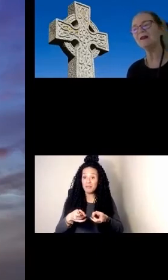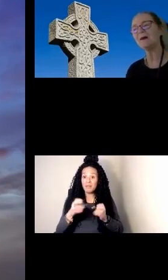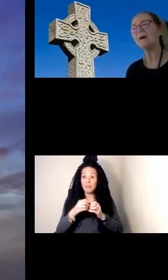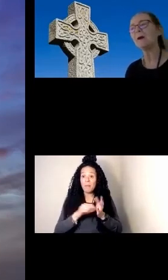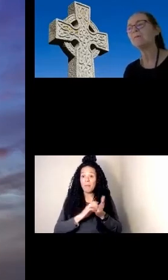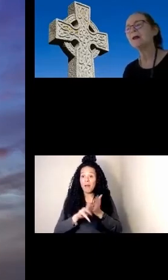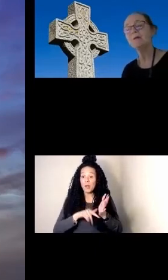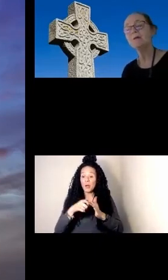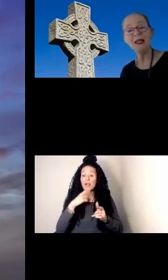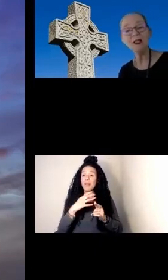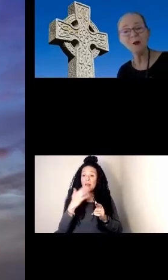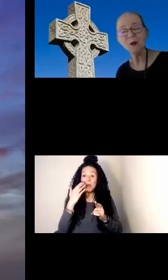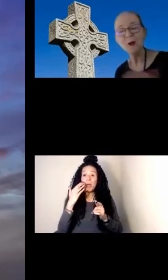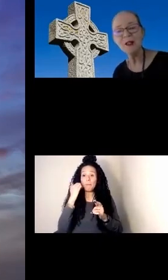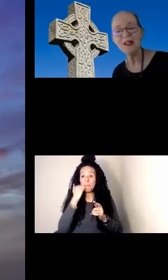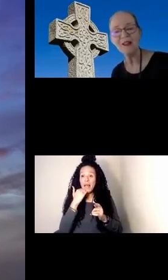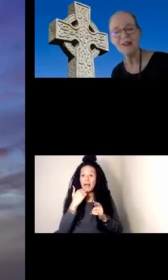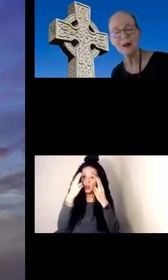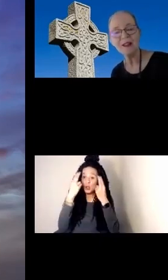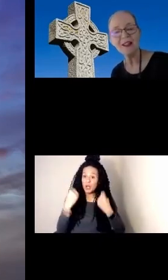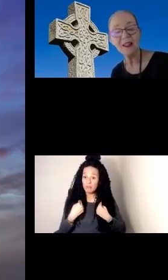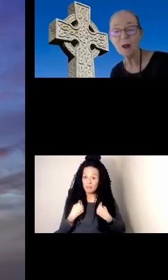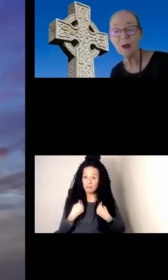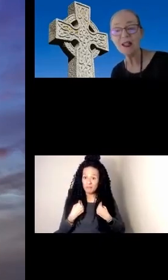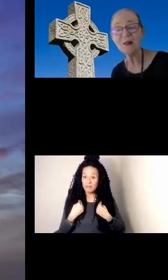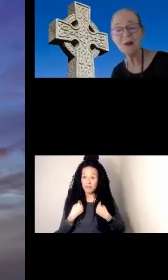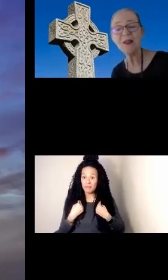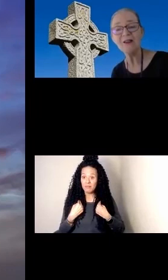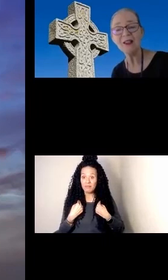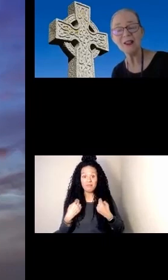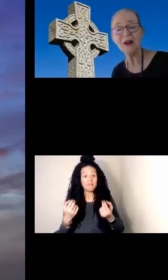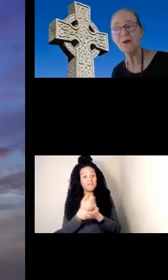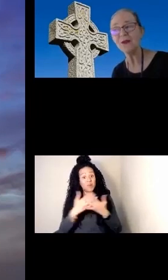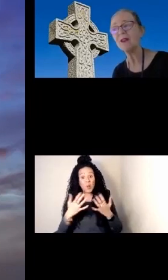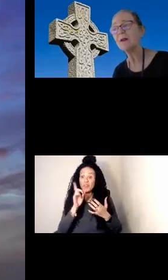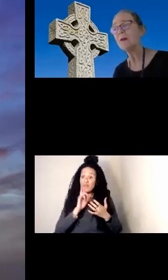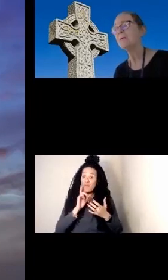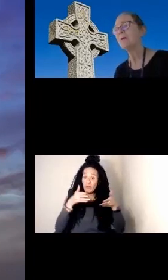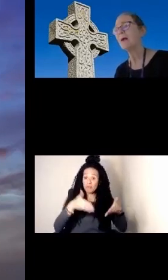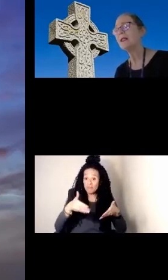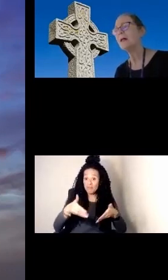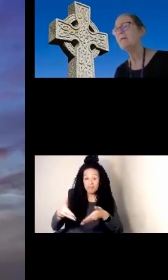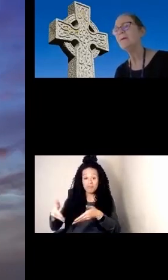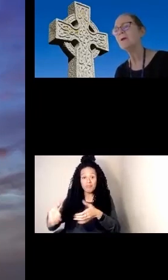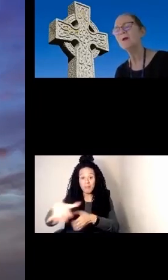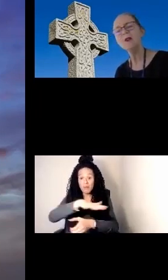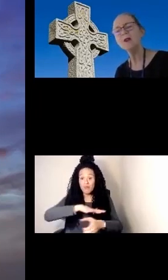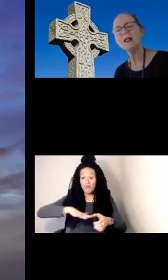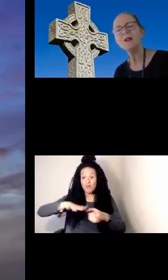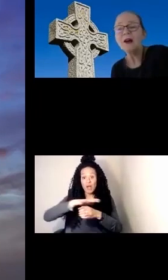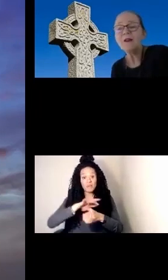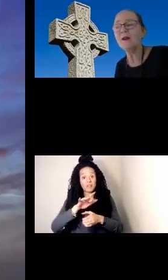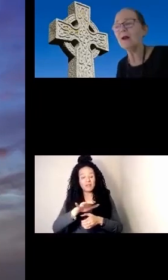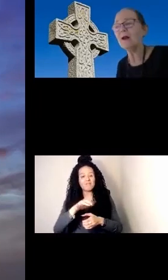Nun. Many noble women they lie buried in these grounds. But we know